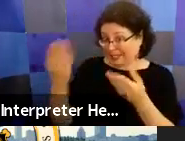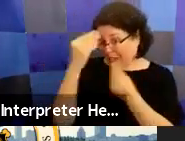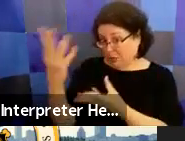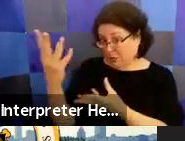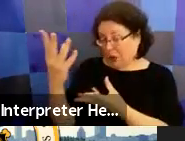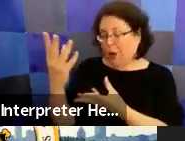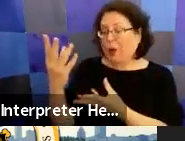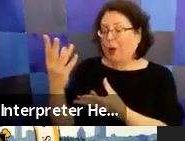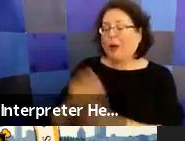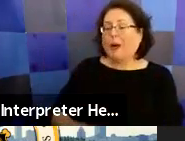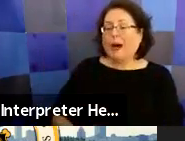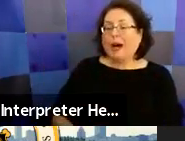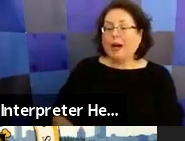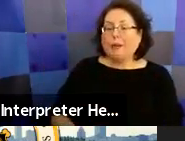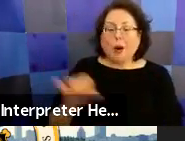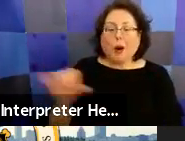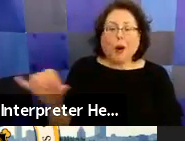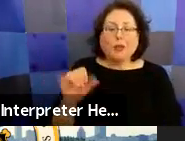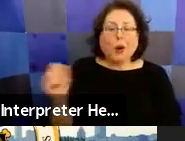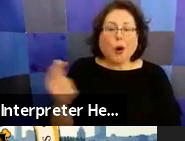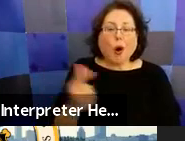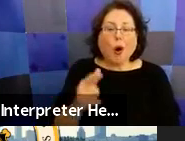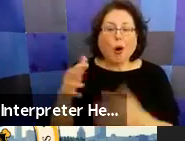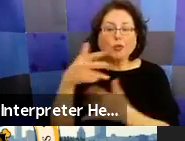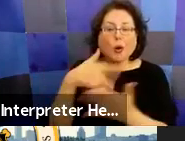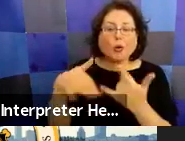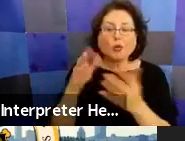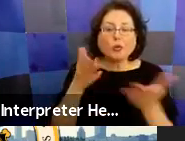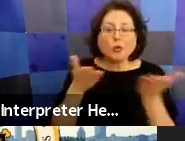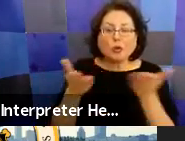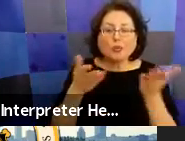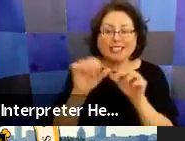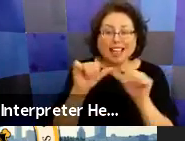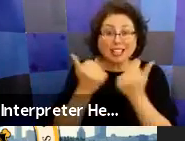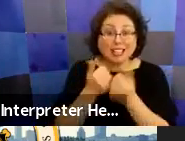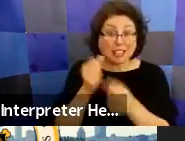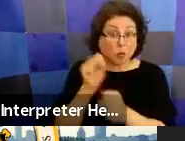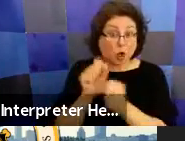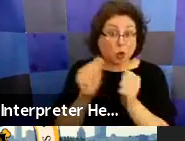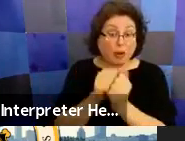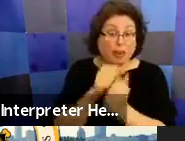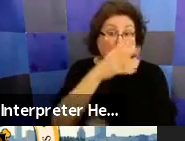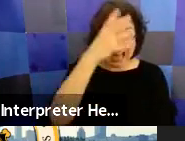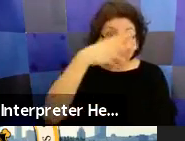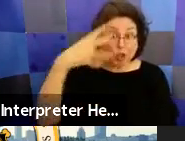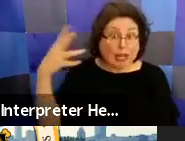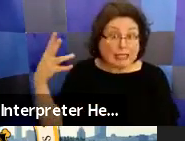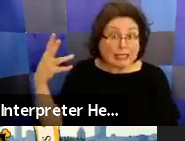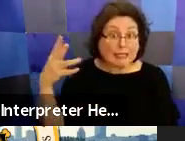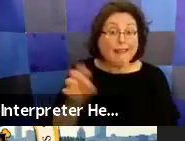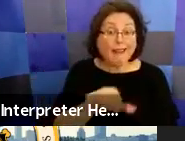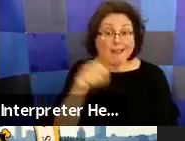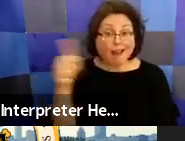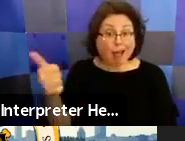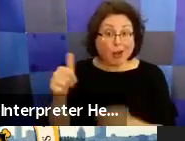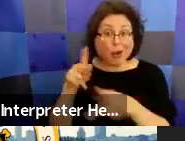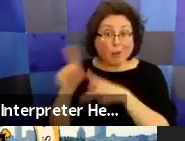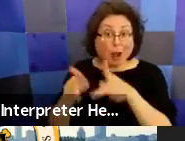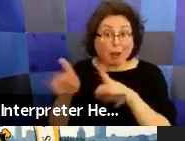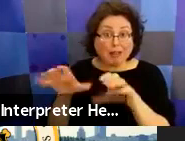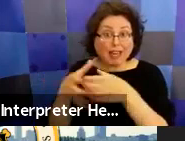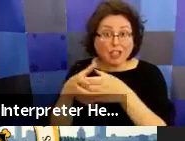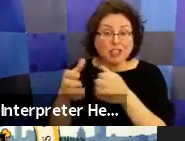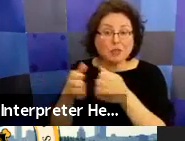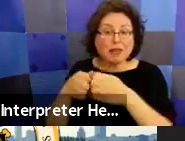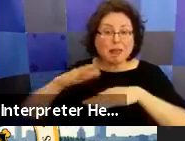to all social service agencies that work with immigrant and other populations with limited